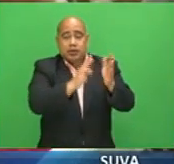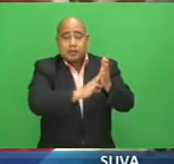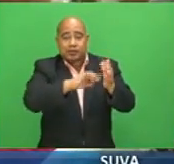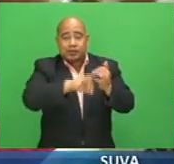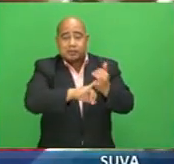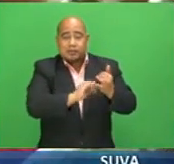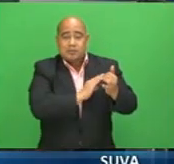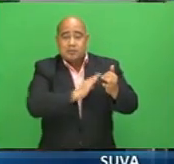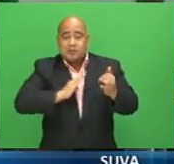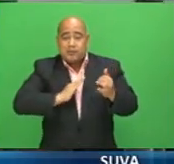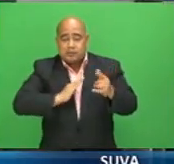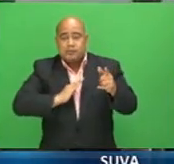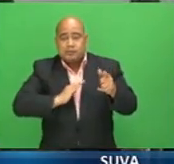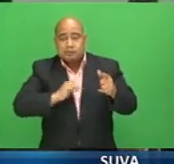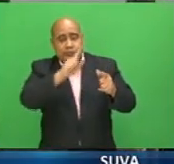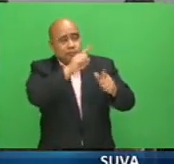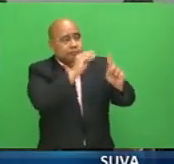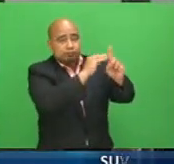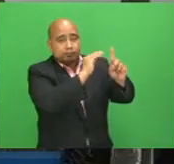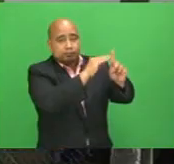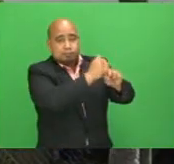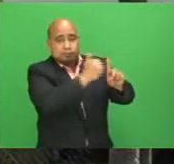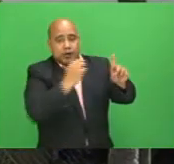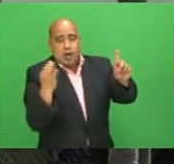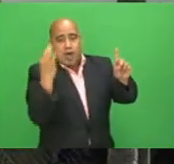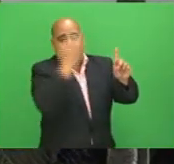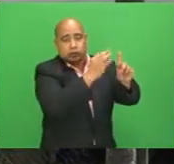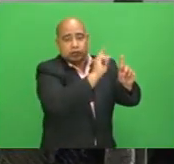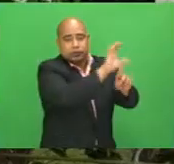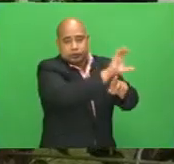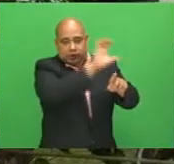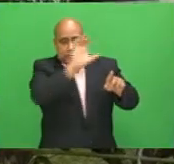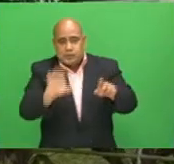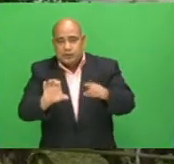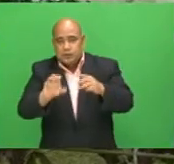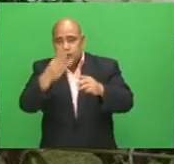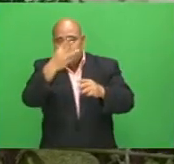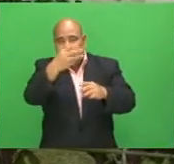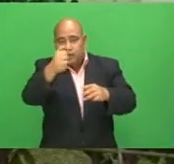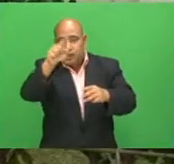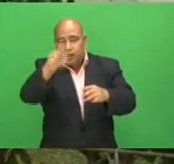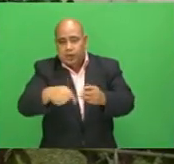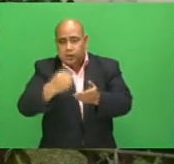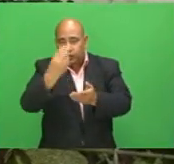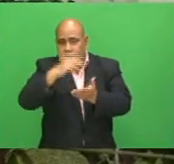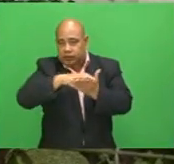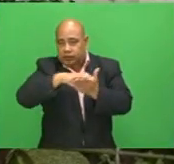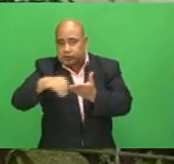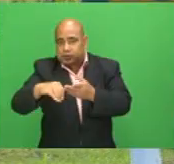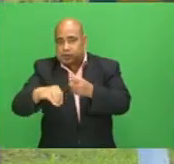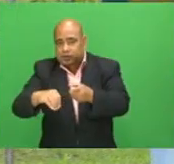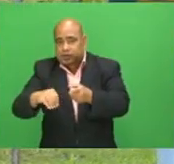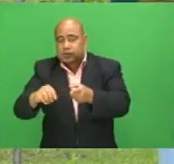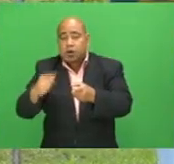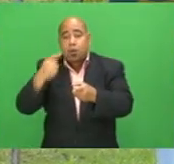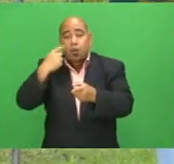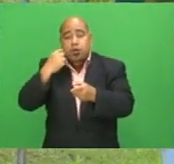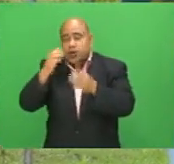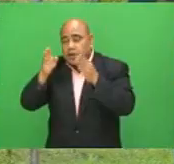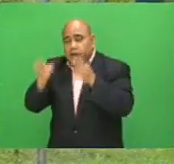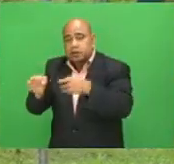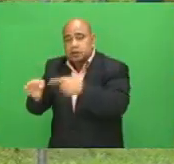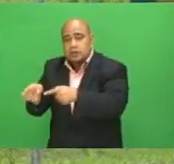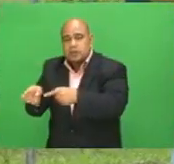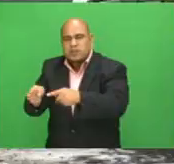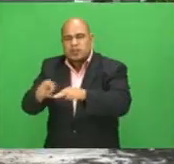the government to waive a portion of the $36,000 they owe to the Water Authority of Fiji and